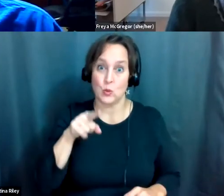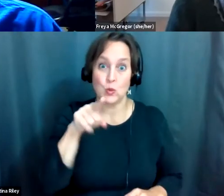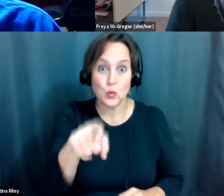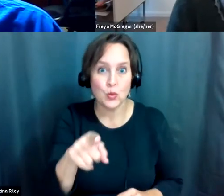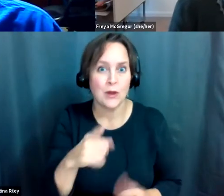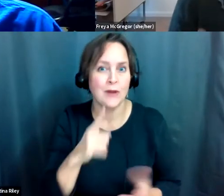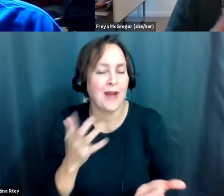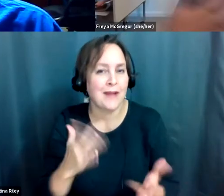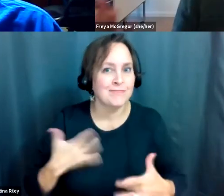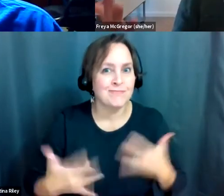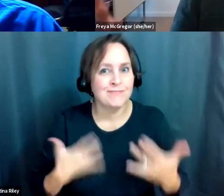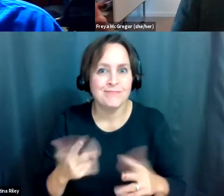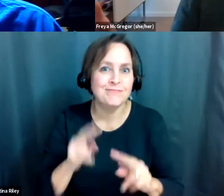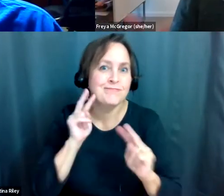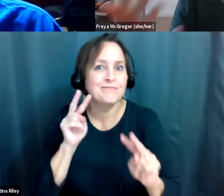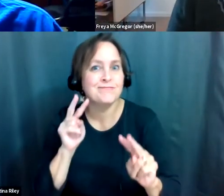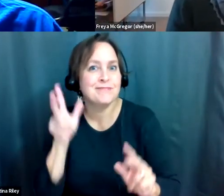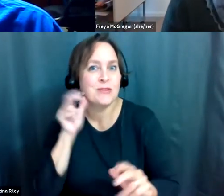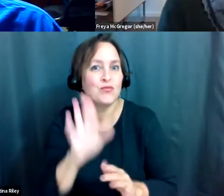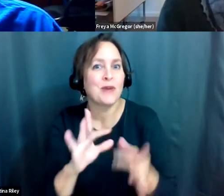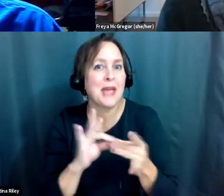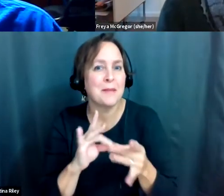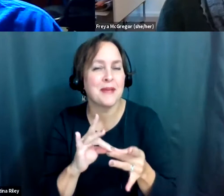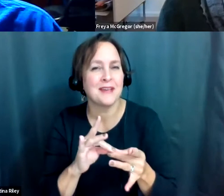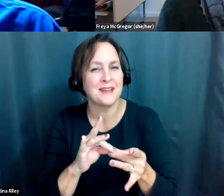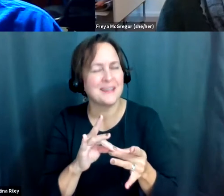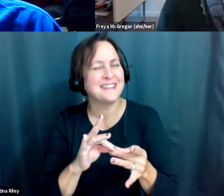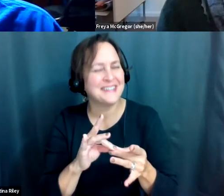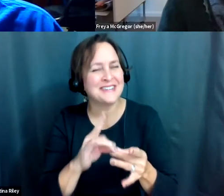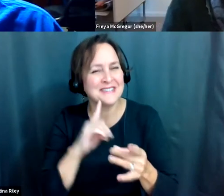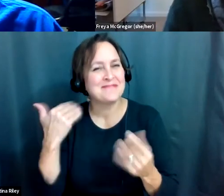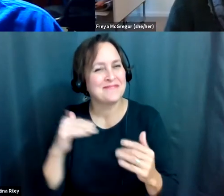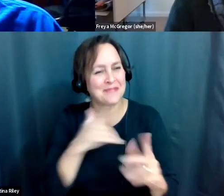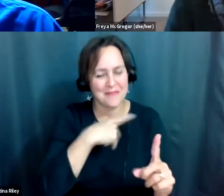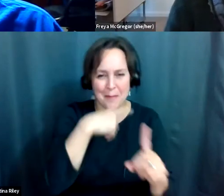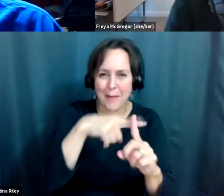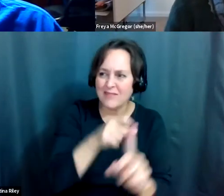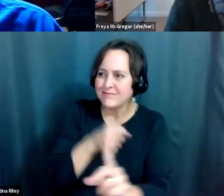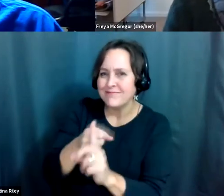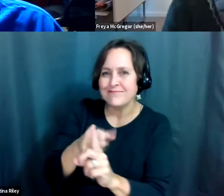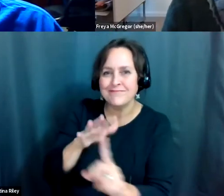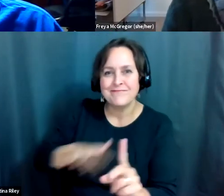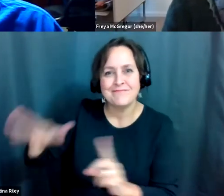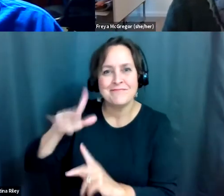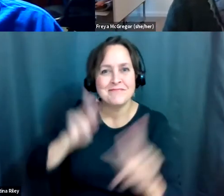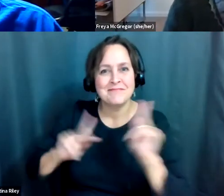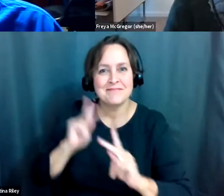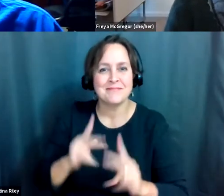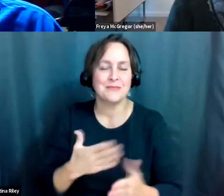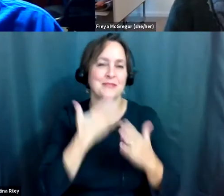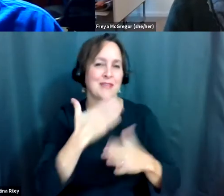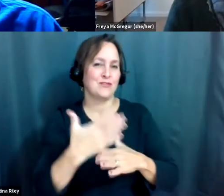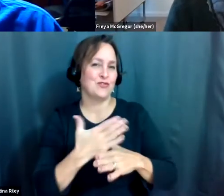know that, you know, you can have positive impacts on, on other people. Thanks for sharing all that, Jerry.